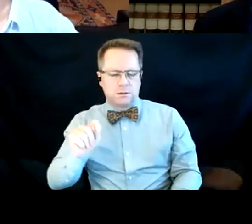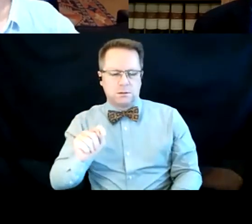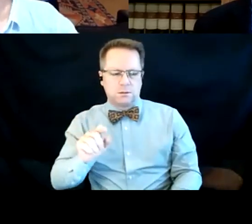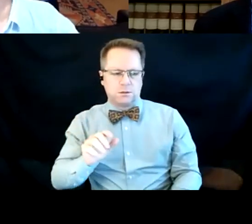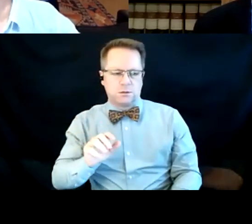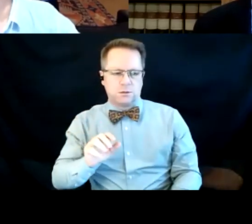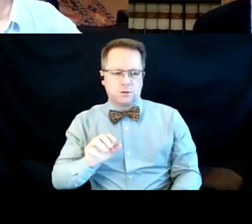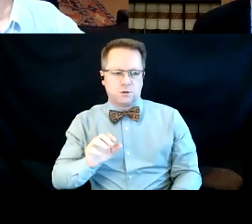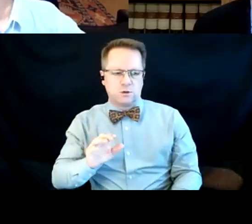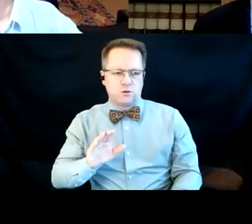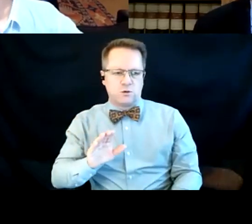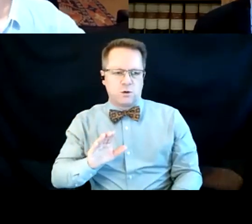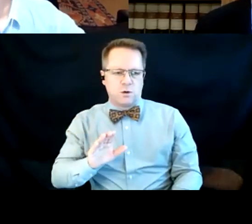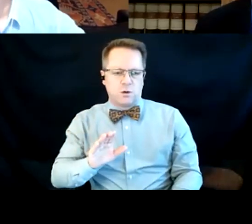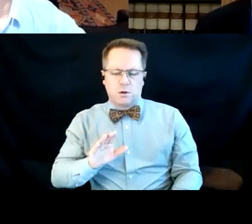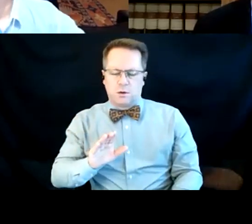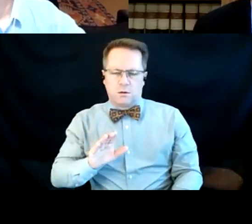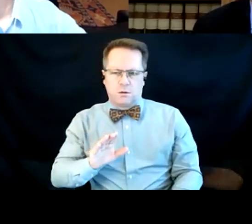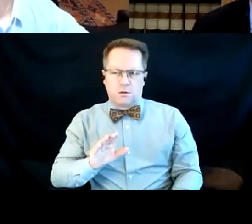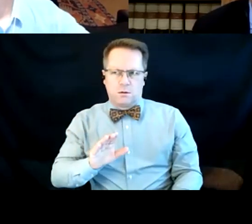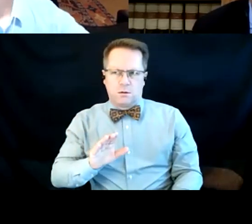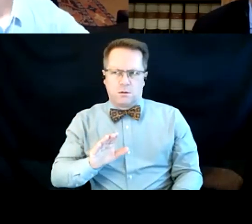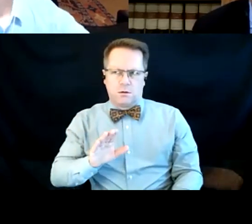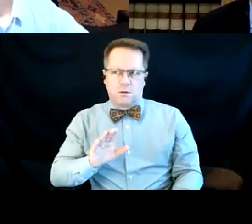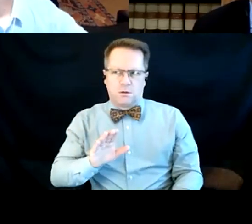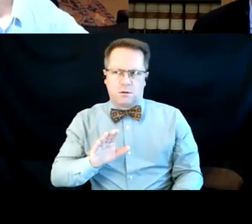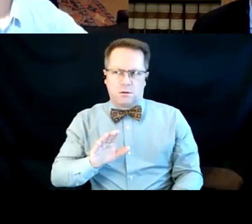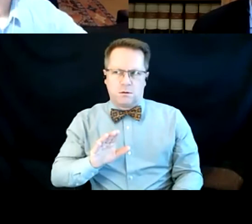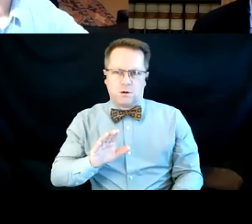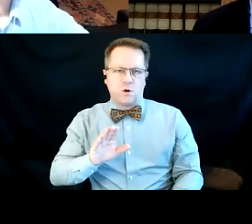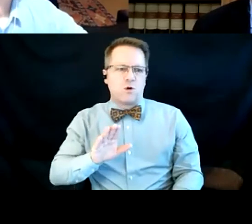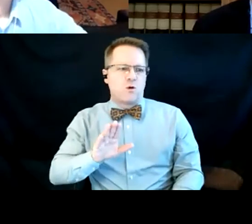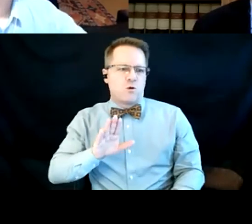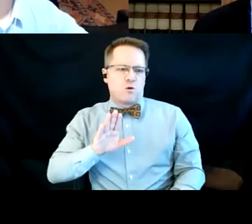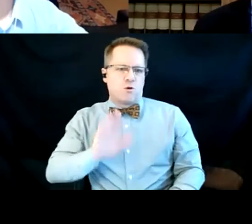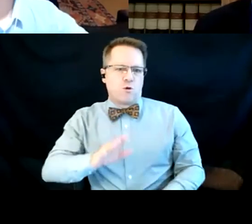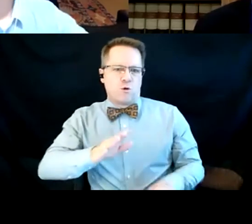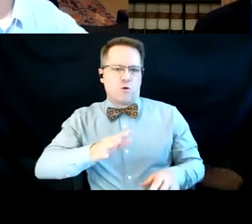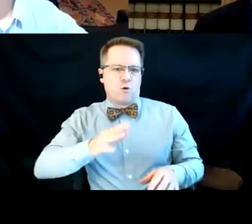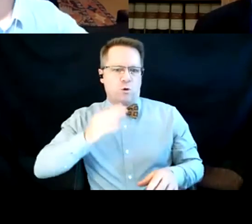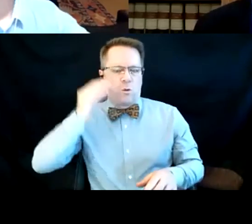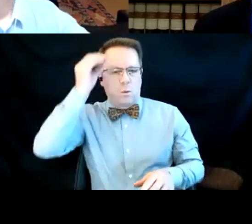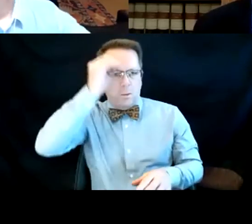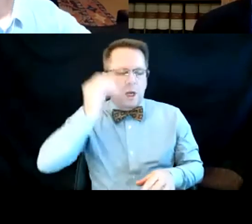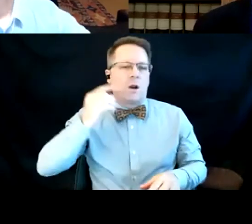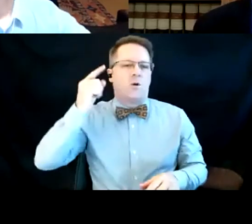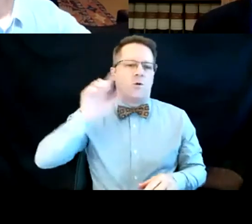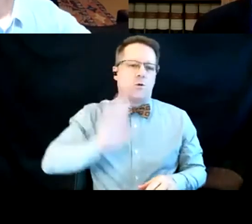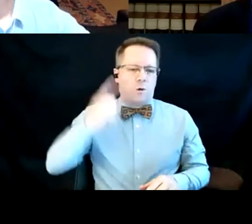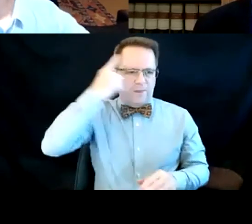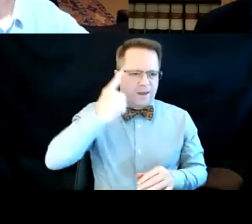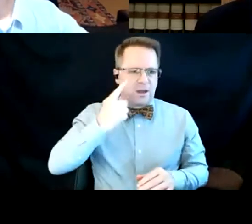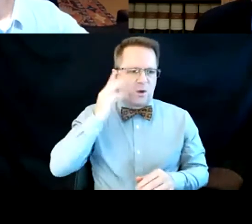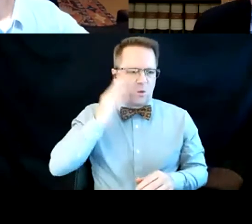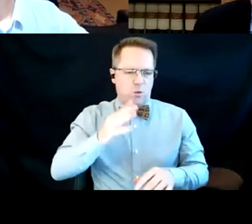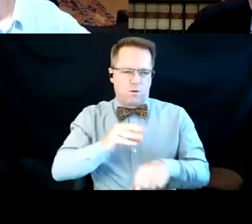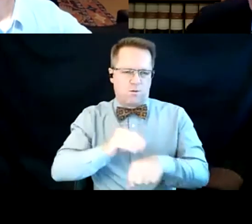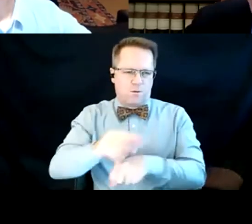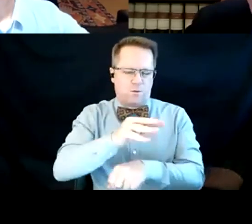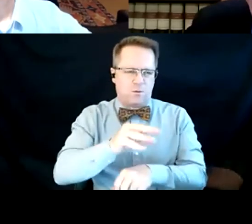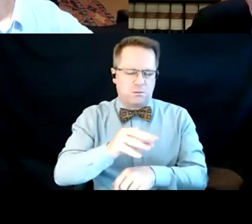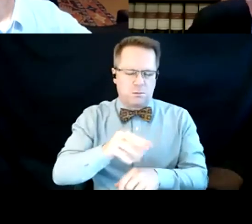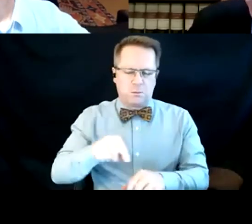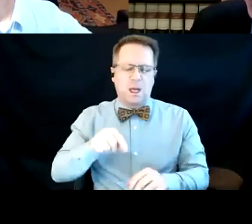change, anti-etc. version presented by the media? And then lastly, we have a question from Susan G. Aside